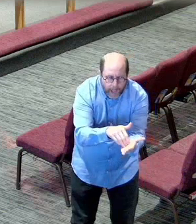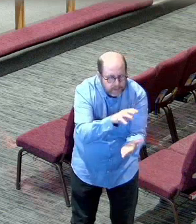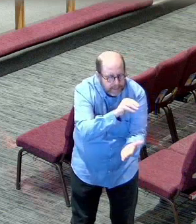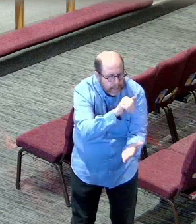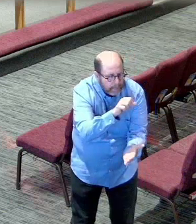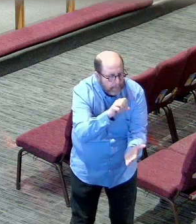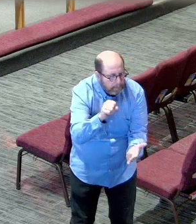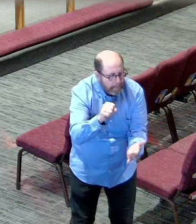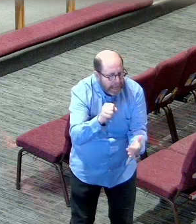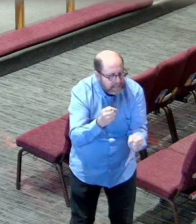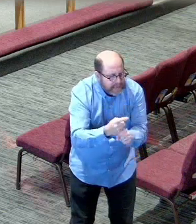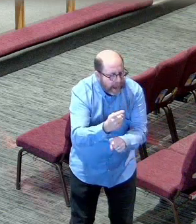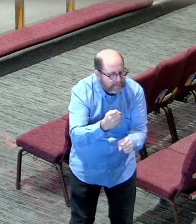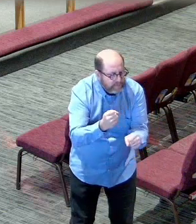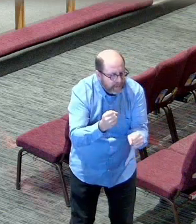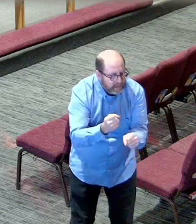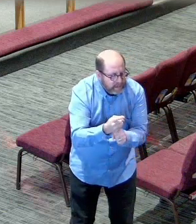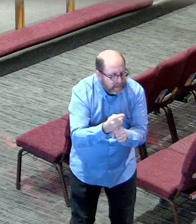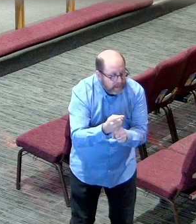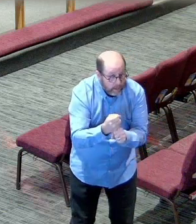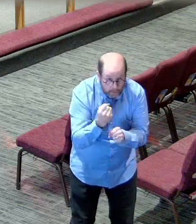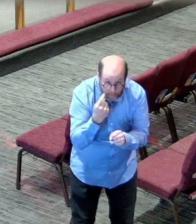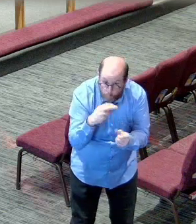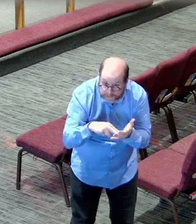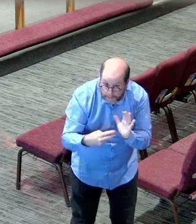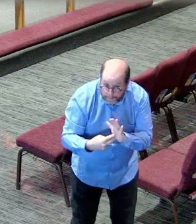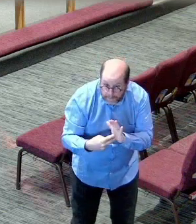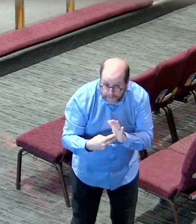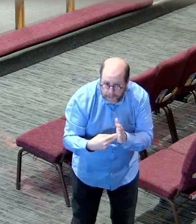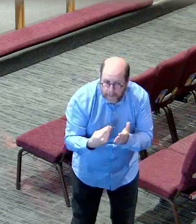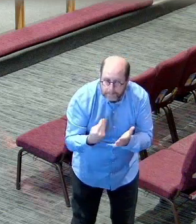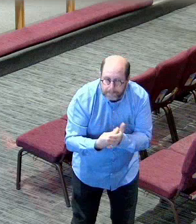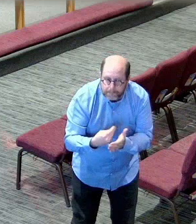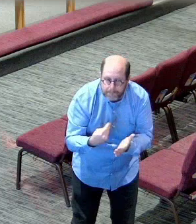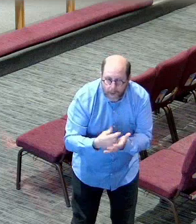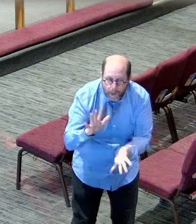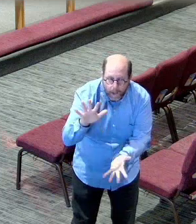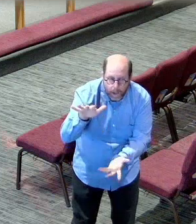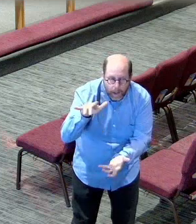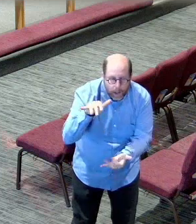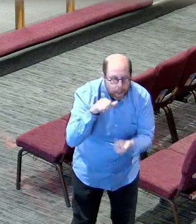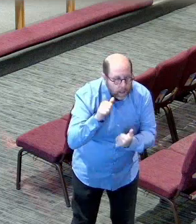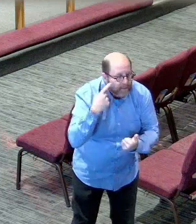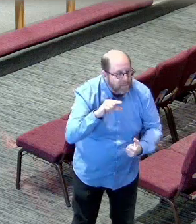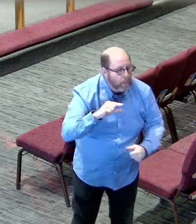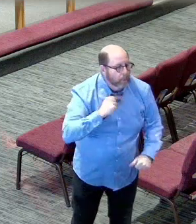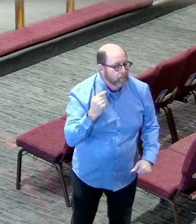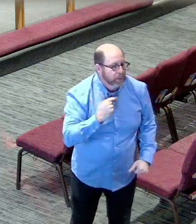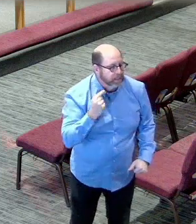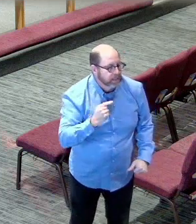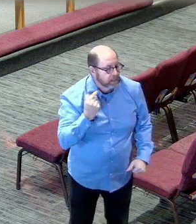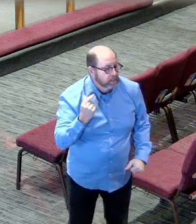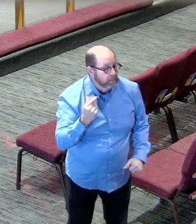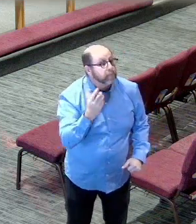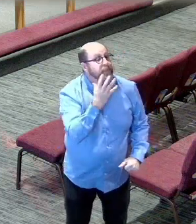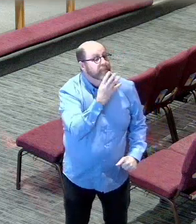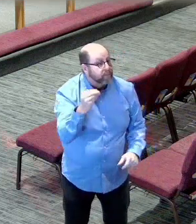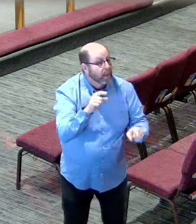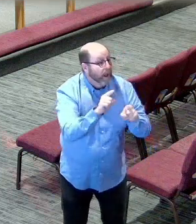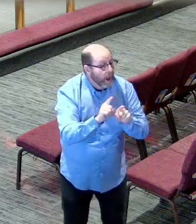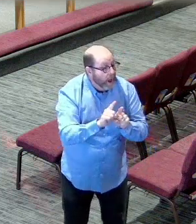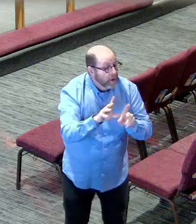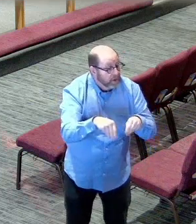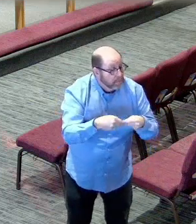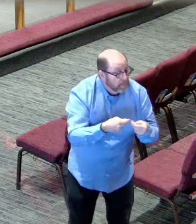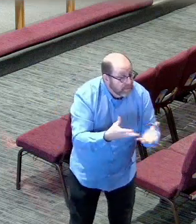year. That provided a sizable income for the priests, but even more so, it